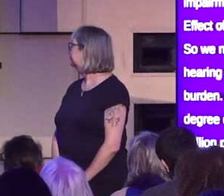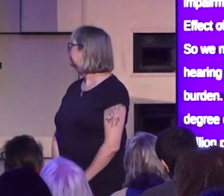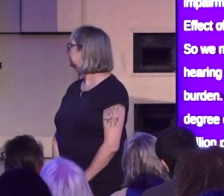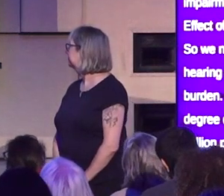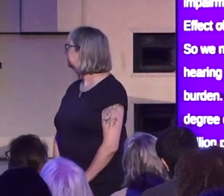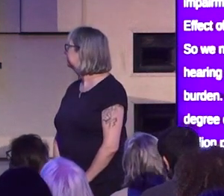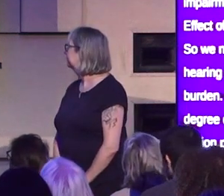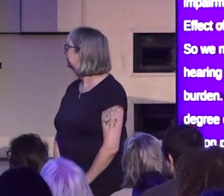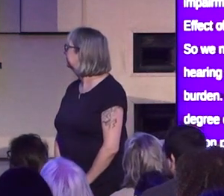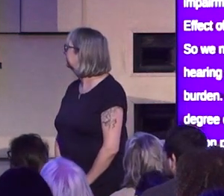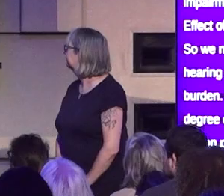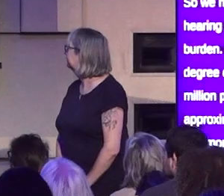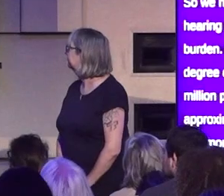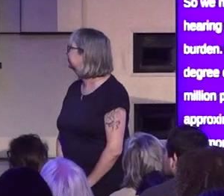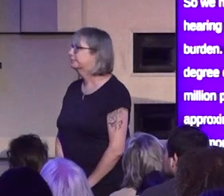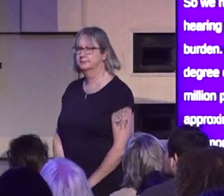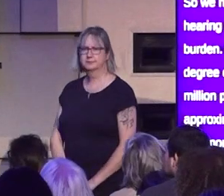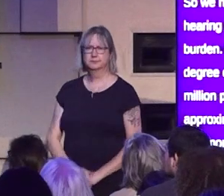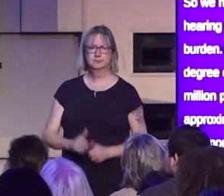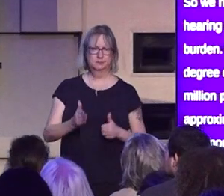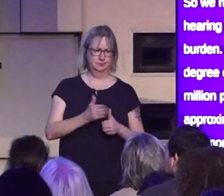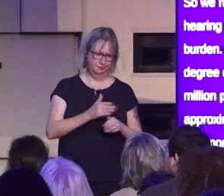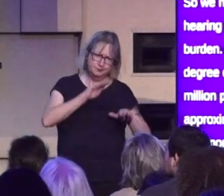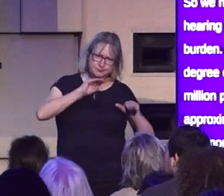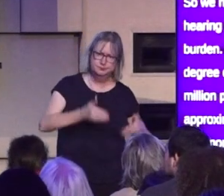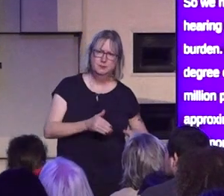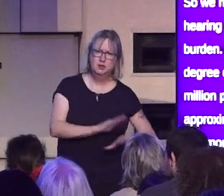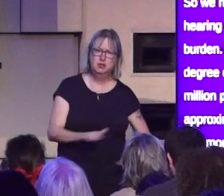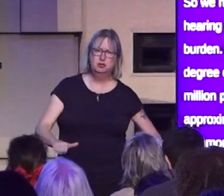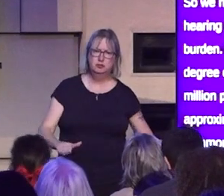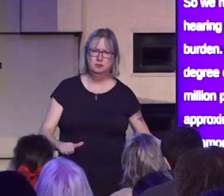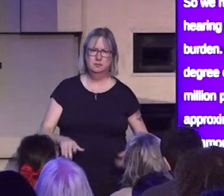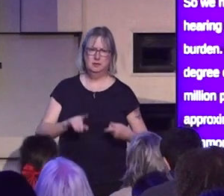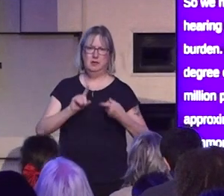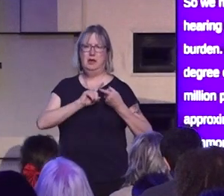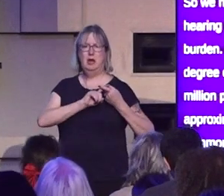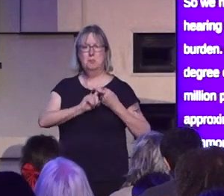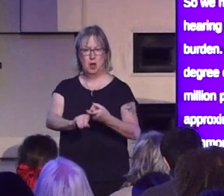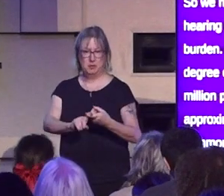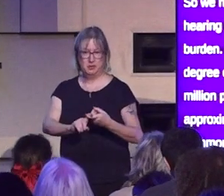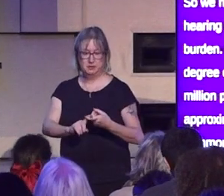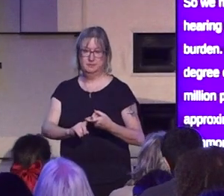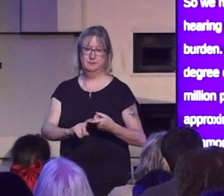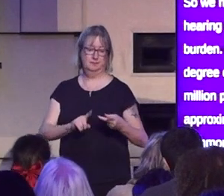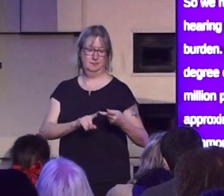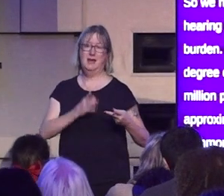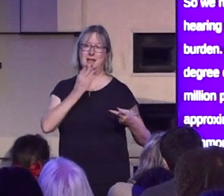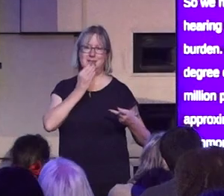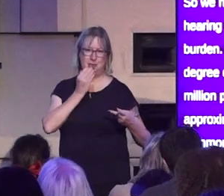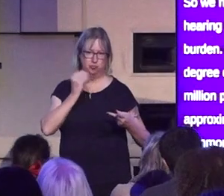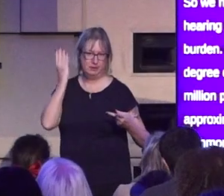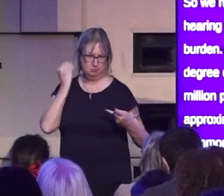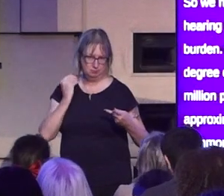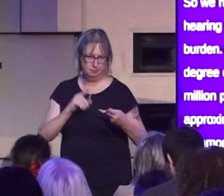In children, we have different types of hearing loss. You've got a permanent and a temporary, and in Gibraltar,